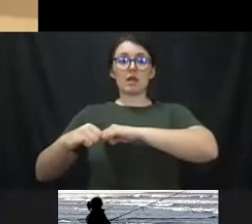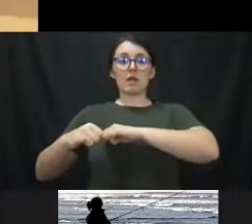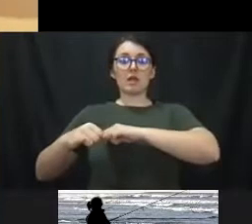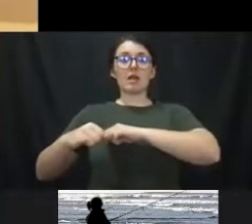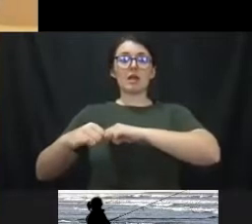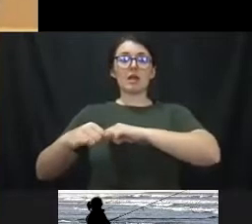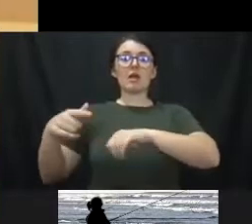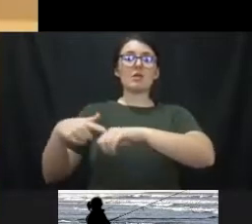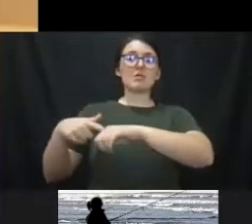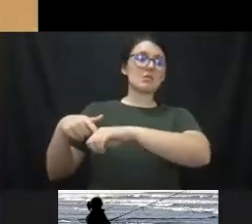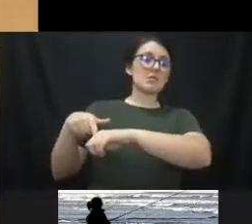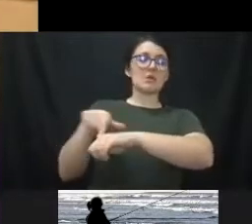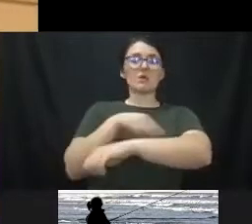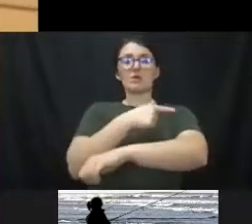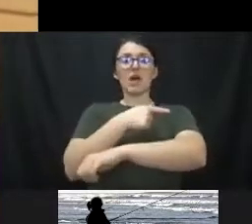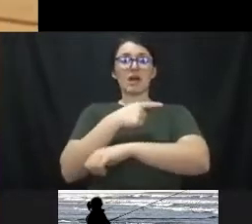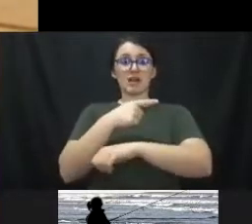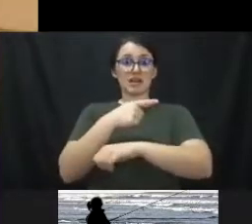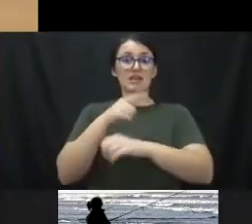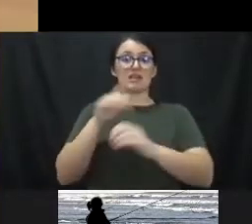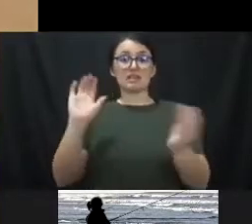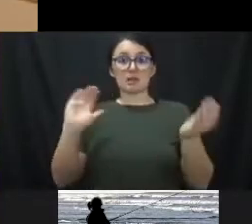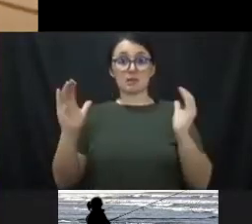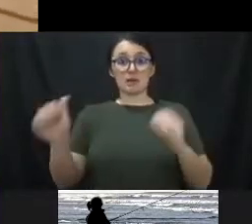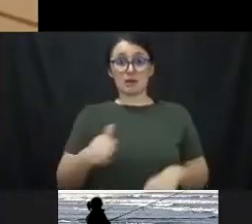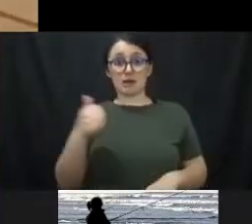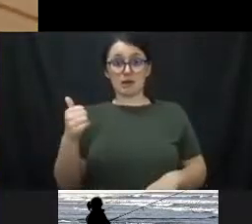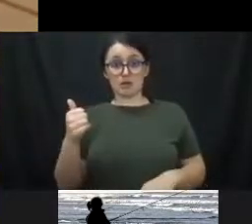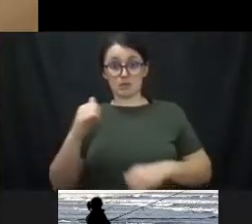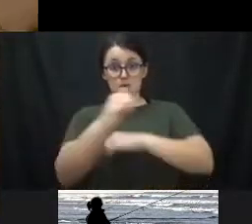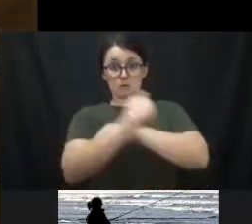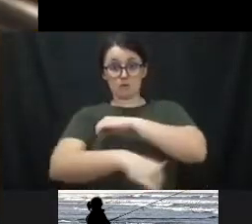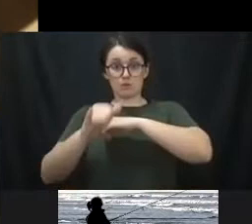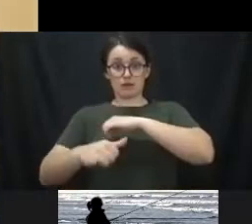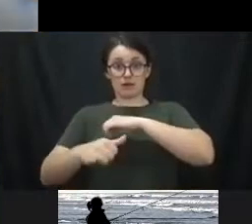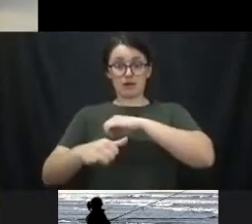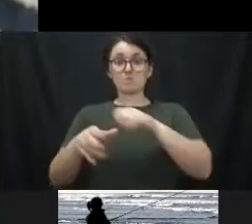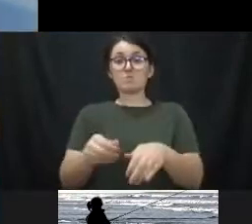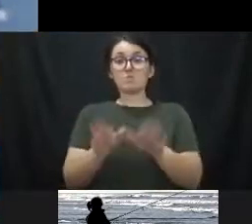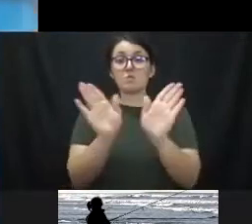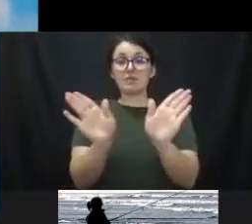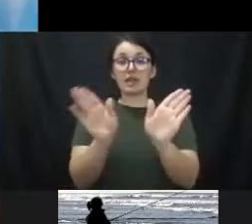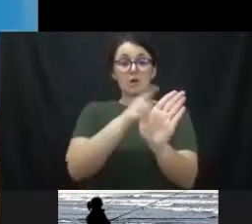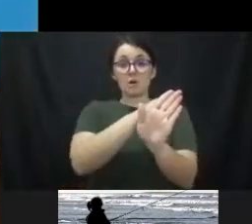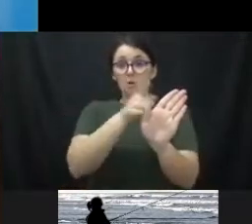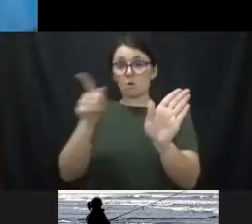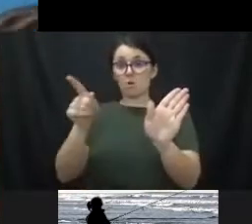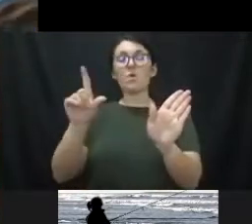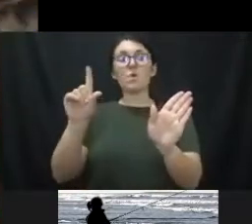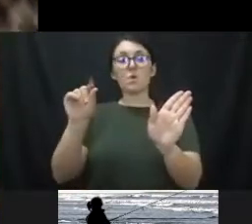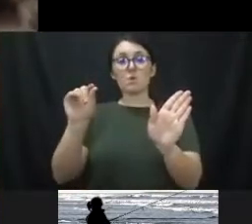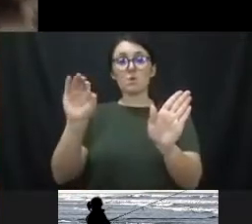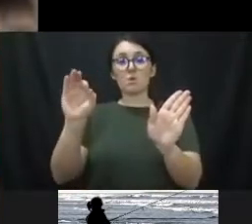of any whale. And their tail is 20 feet wide. And then we have